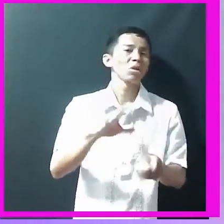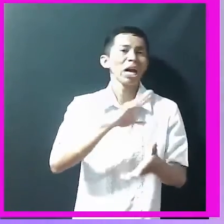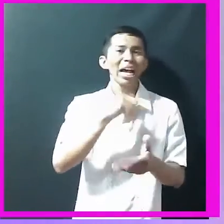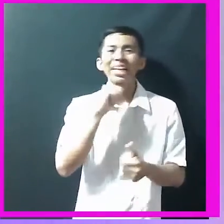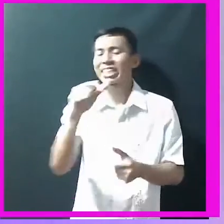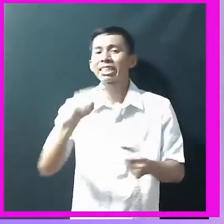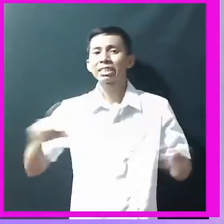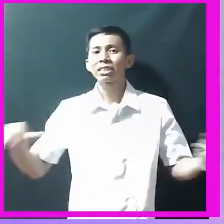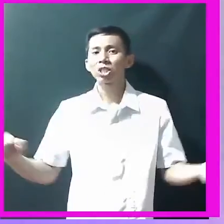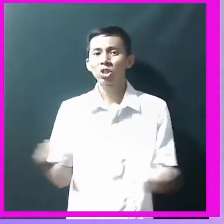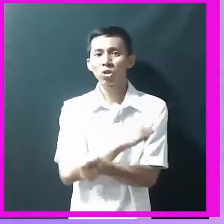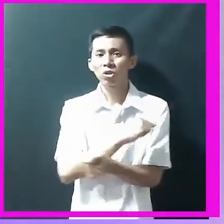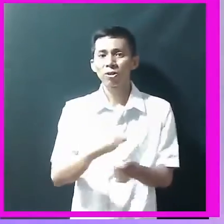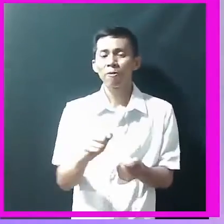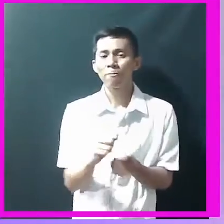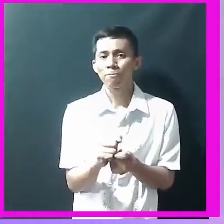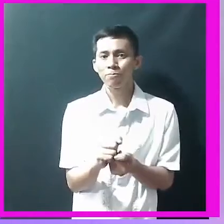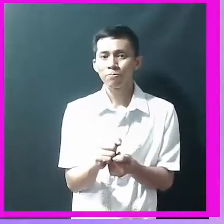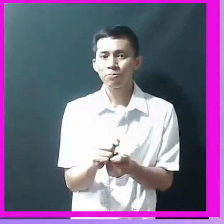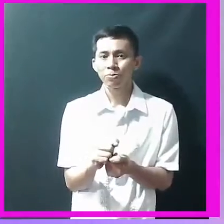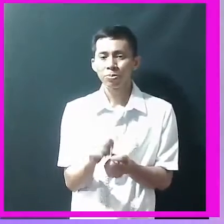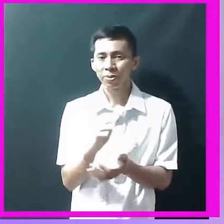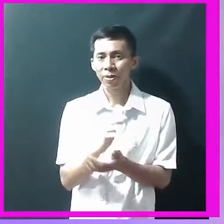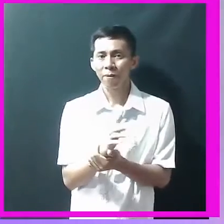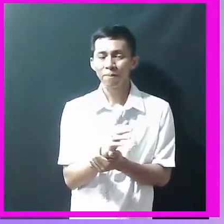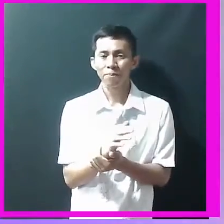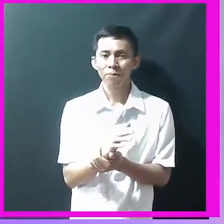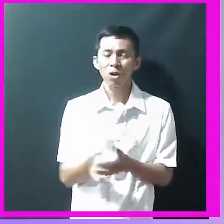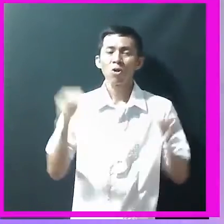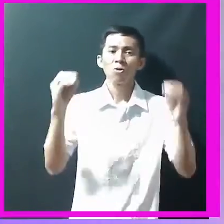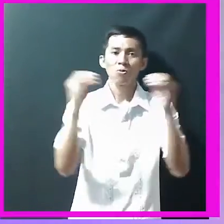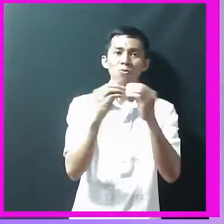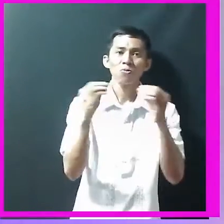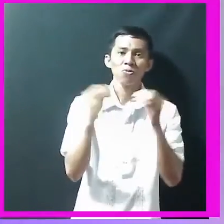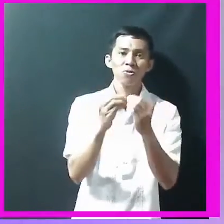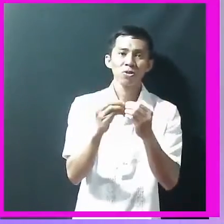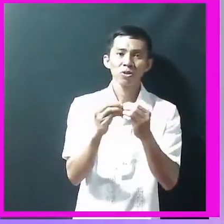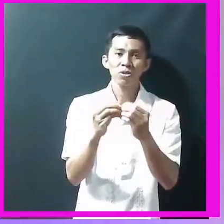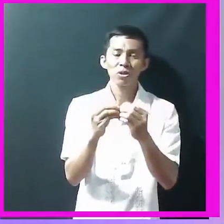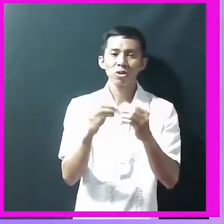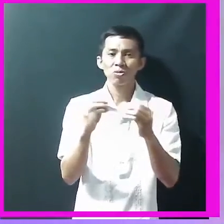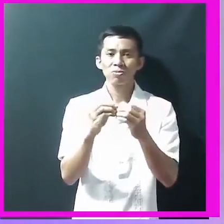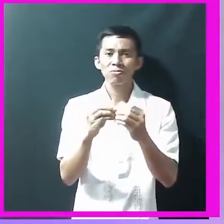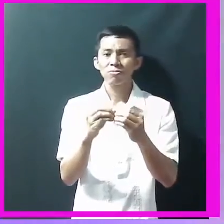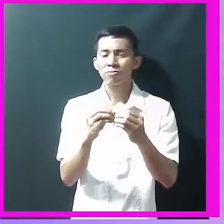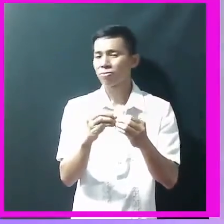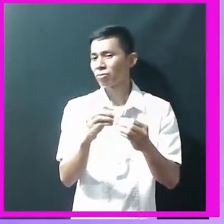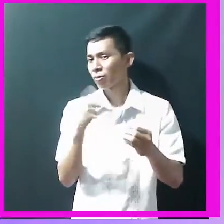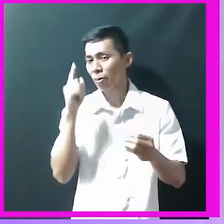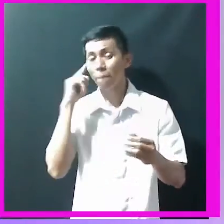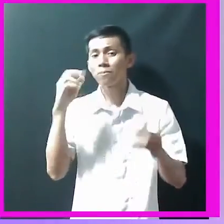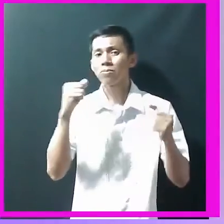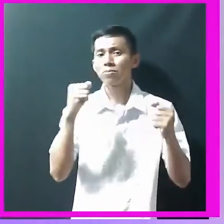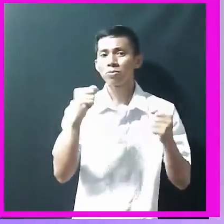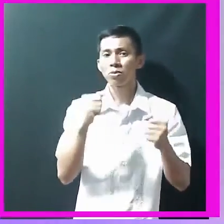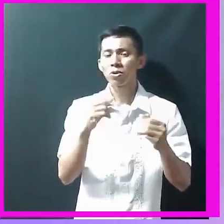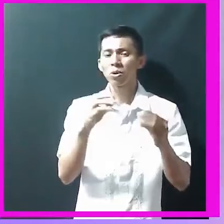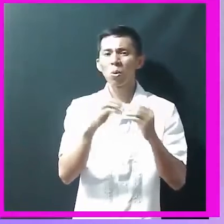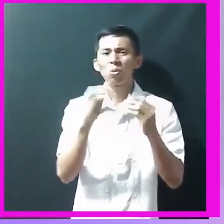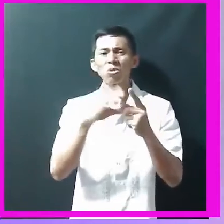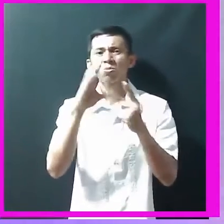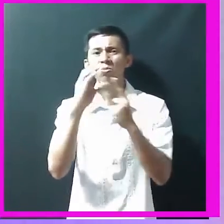is more than I want in comfort. It is more than convenience. It is more than